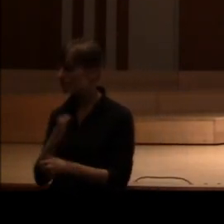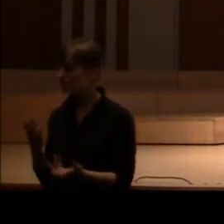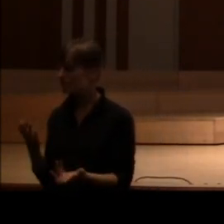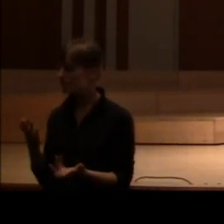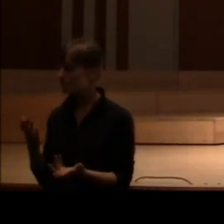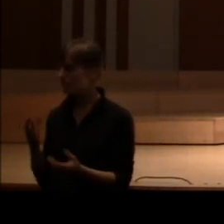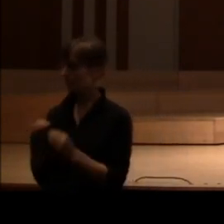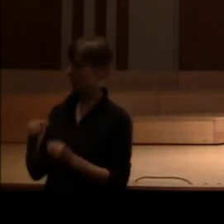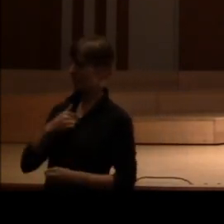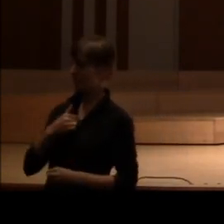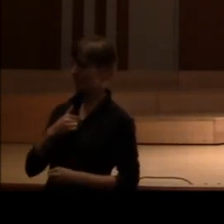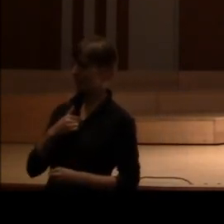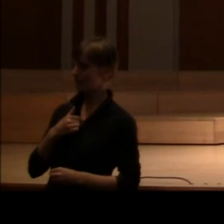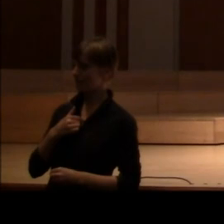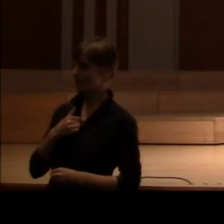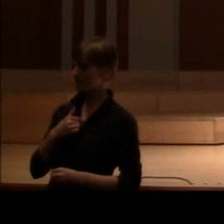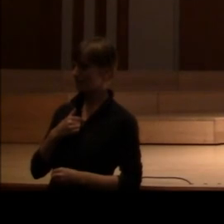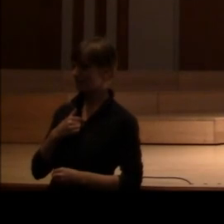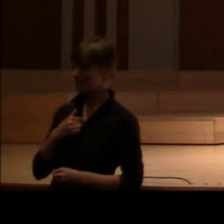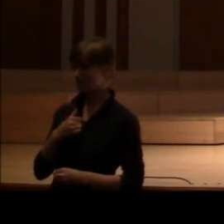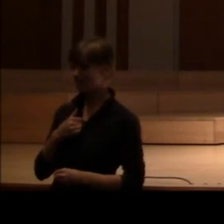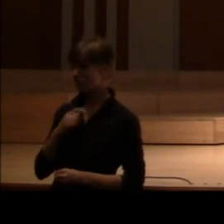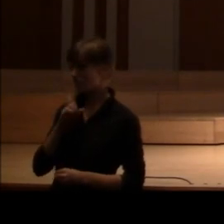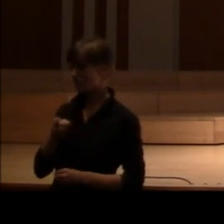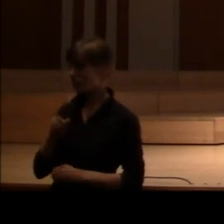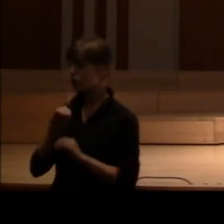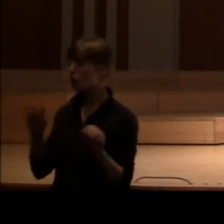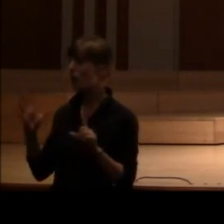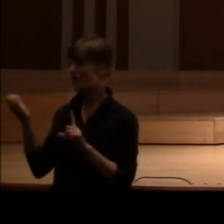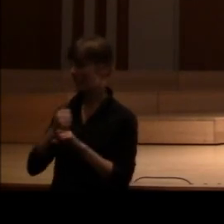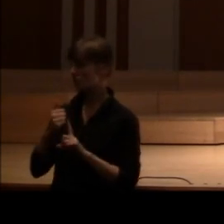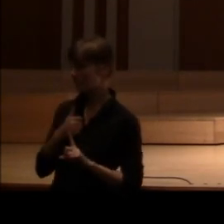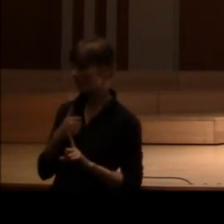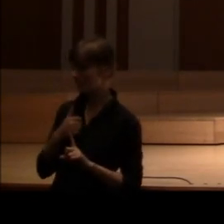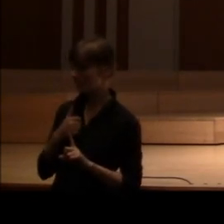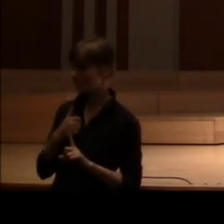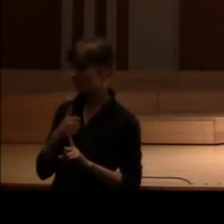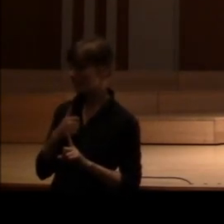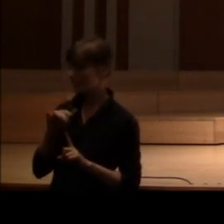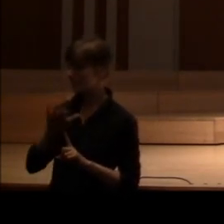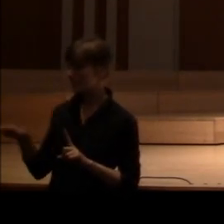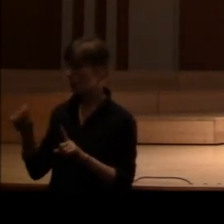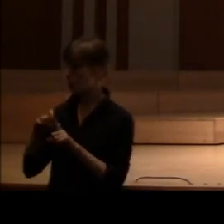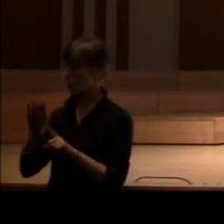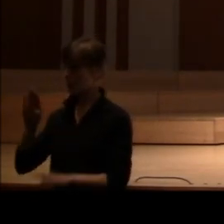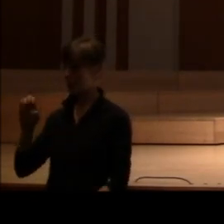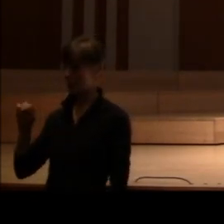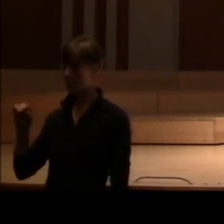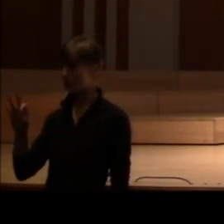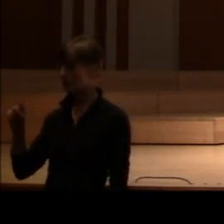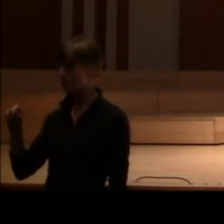that I still can't spell the word benefit to save my life. There's an E in the middle, I think, or sometimes there's an I, it depends.